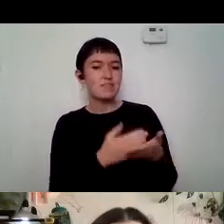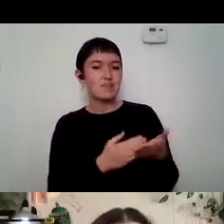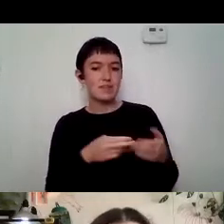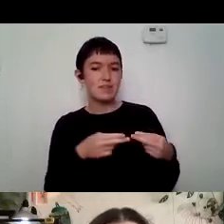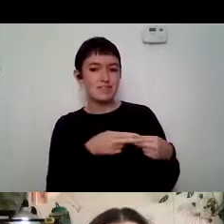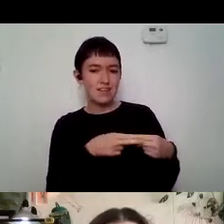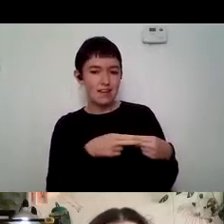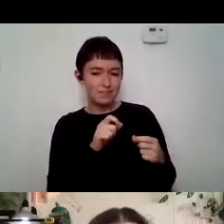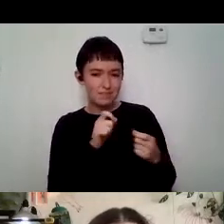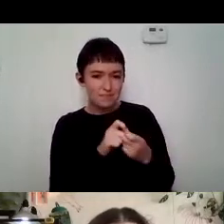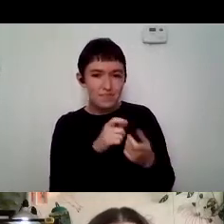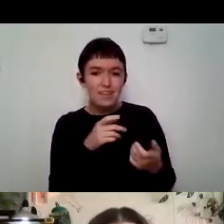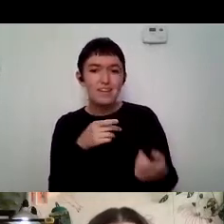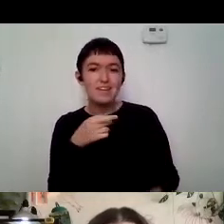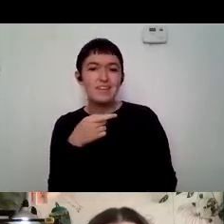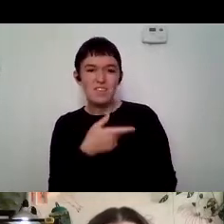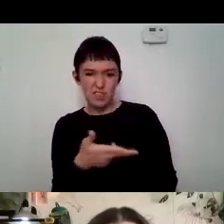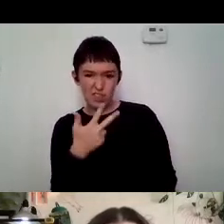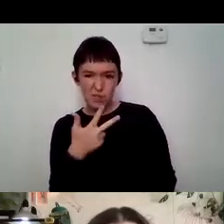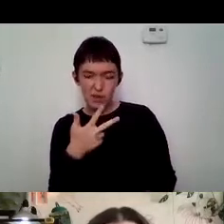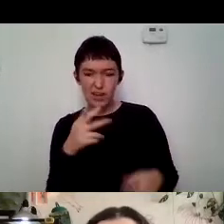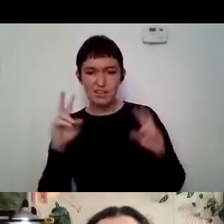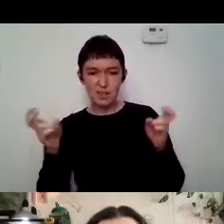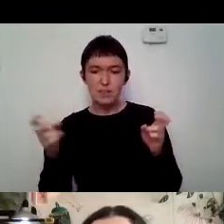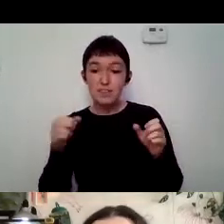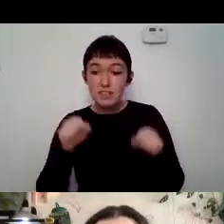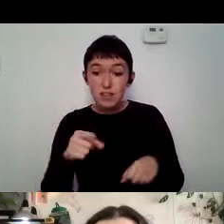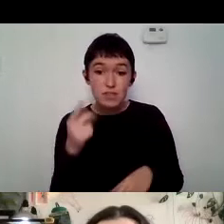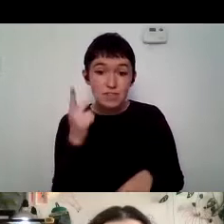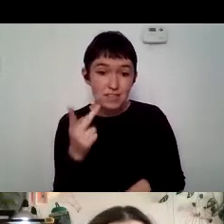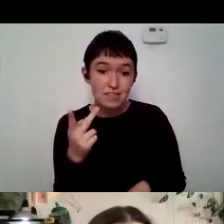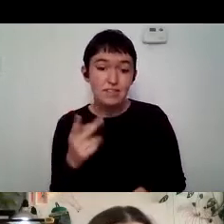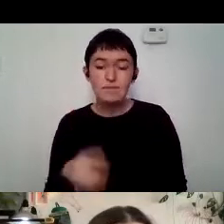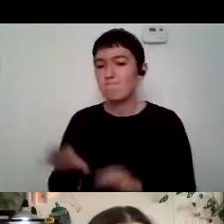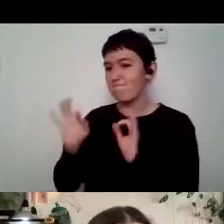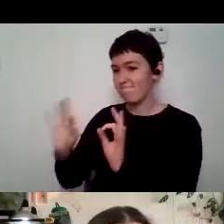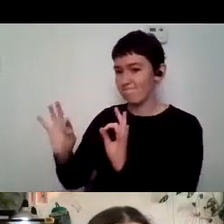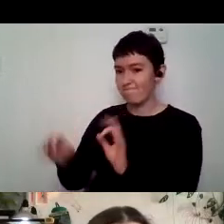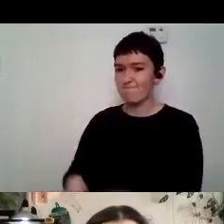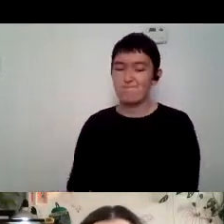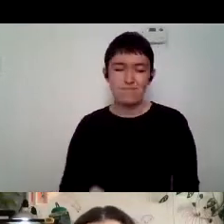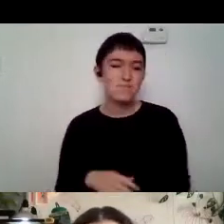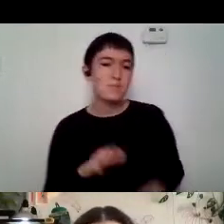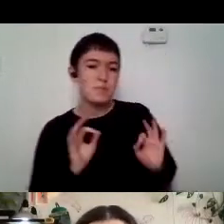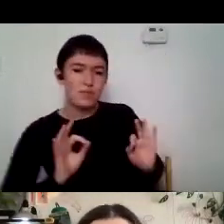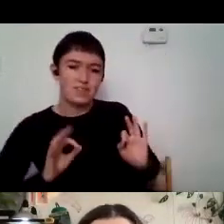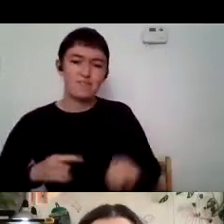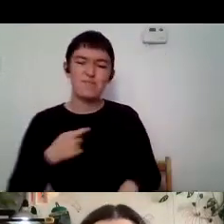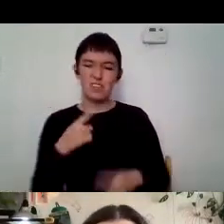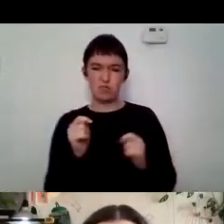exactly these three topics. So can you see my slides just now? They look great. Okay, perfect. Let me just make it